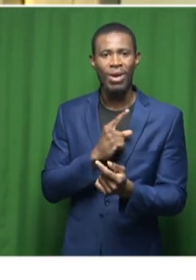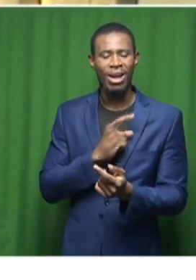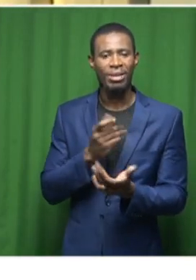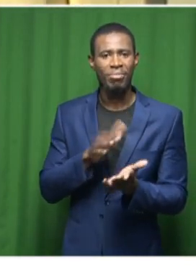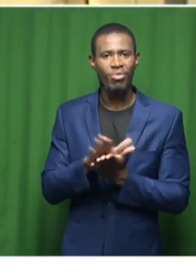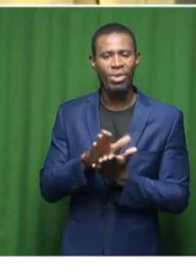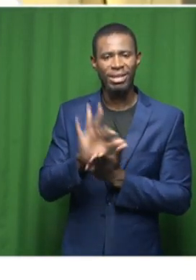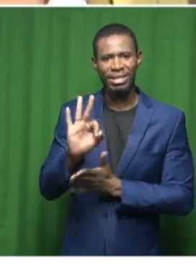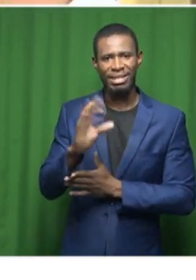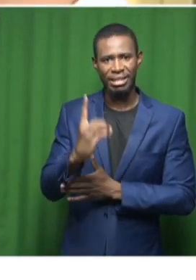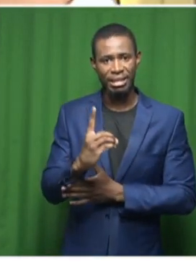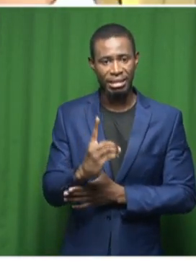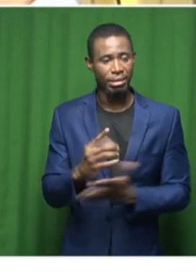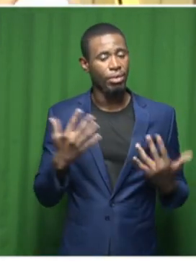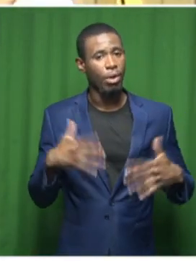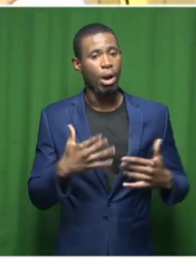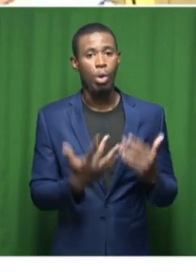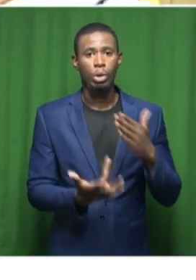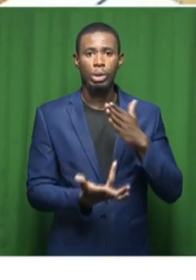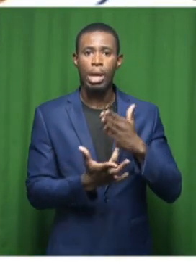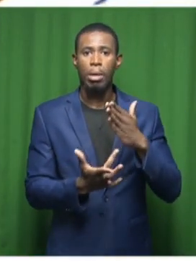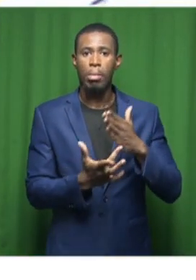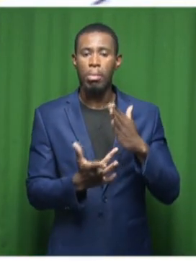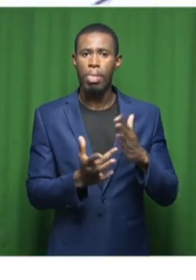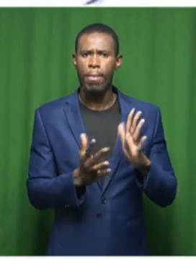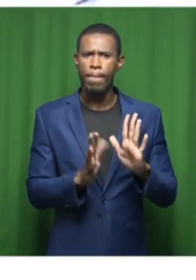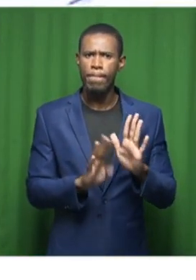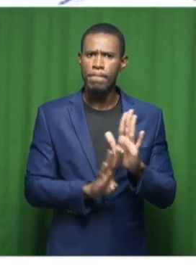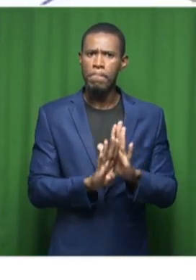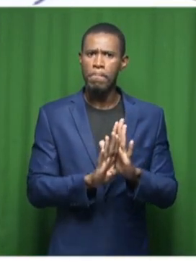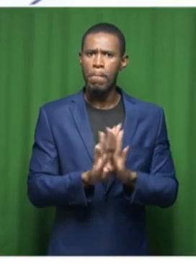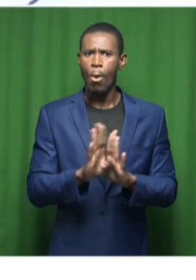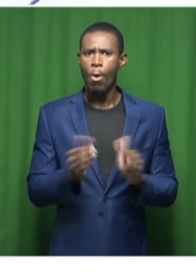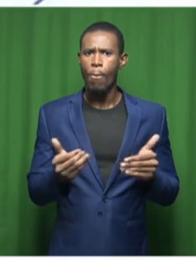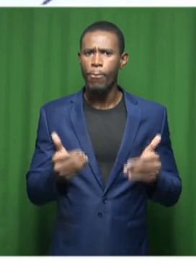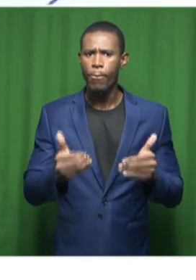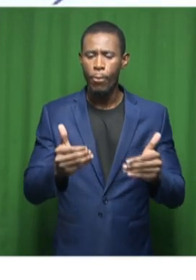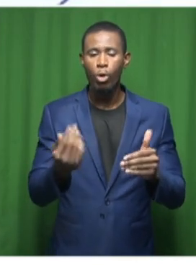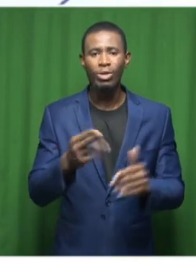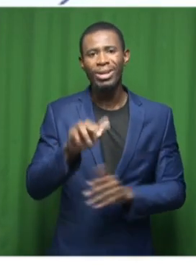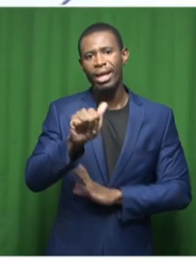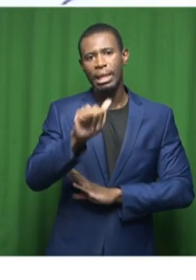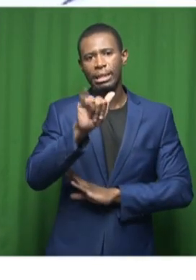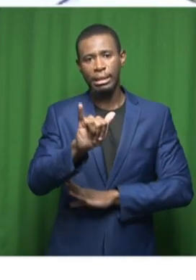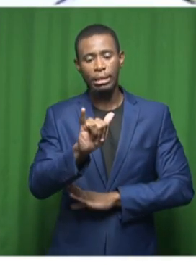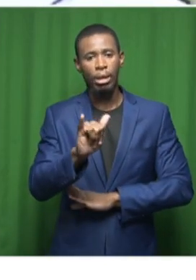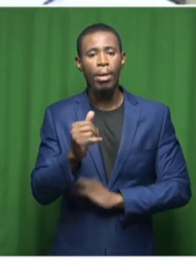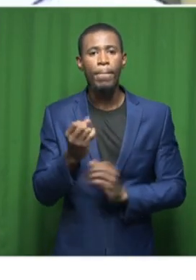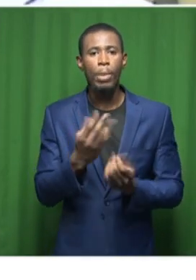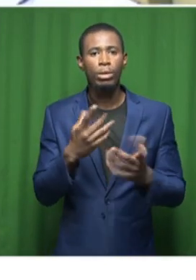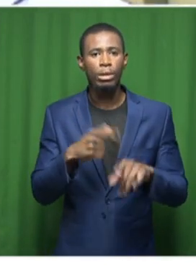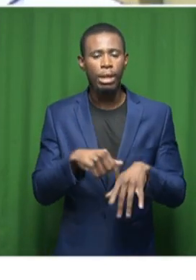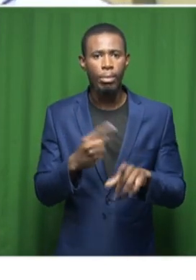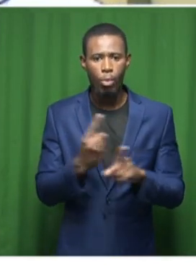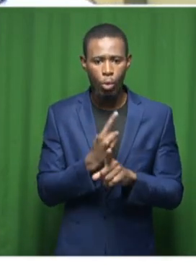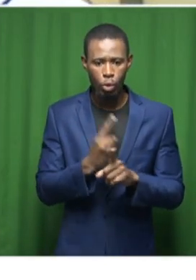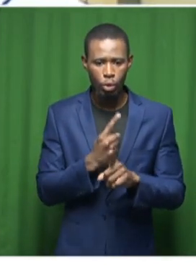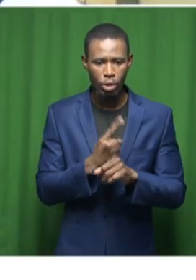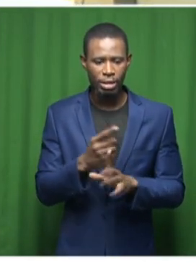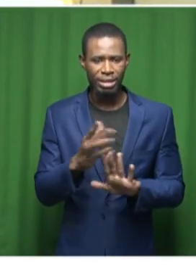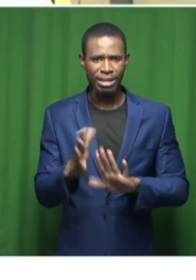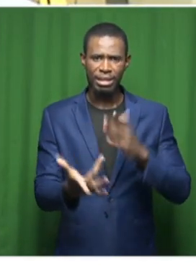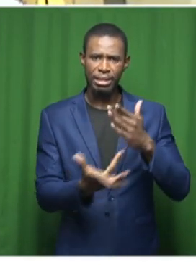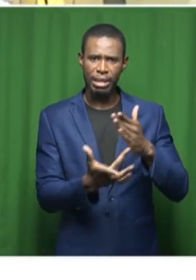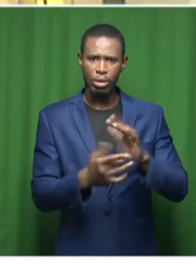about technological advancements and artificial intelligence specifically, it's usually about technologies that